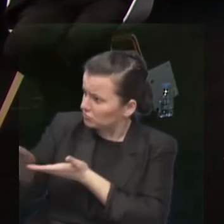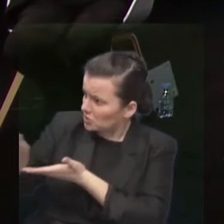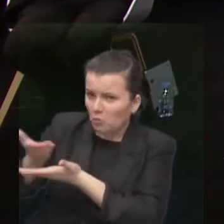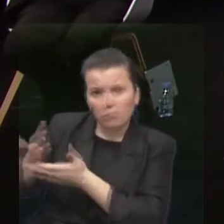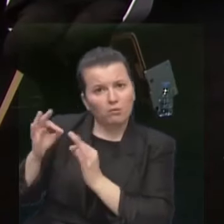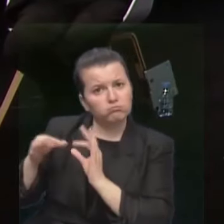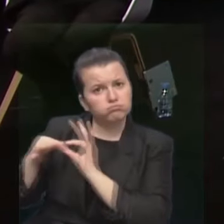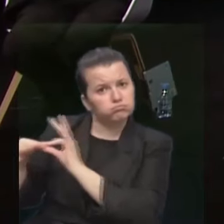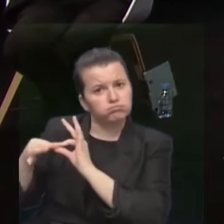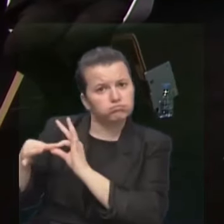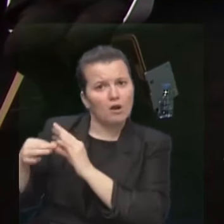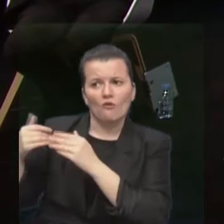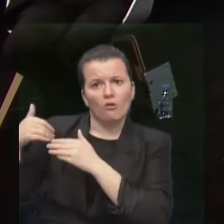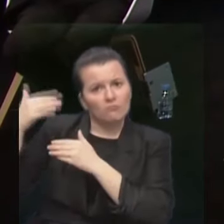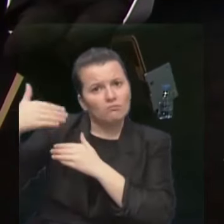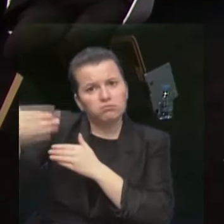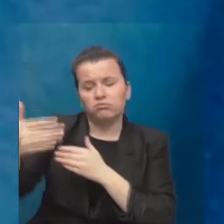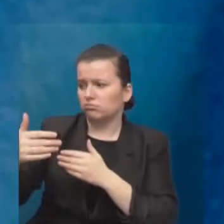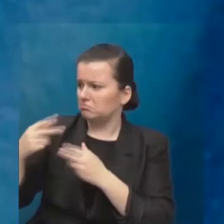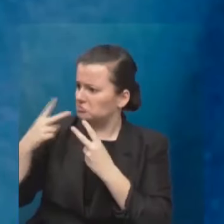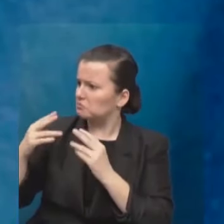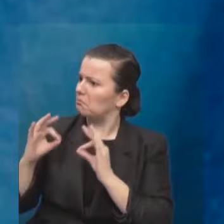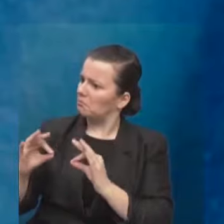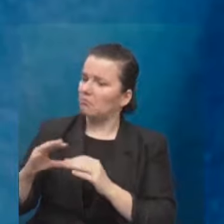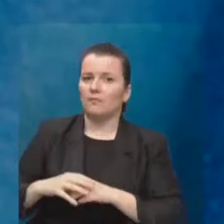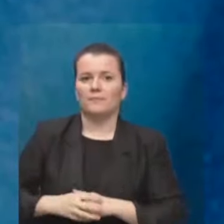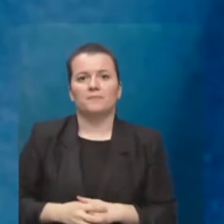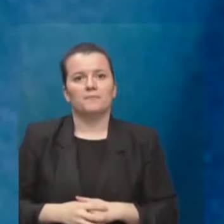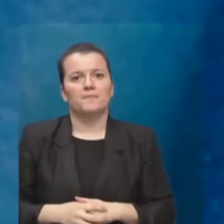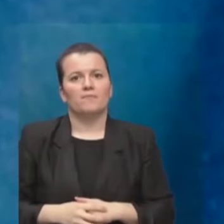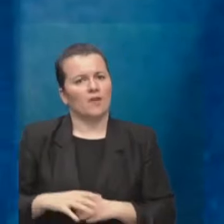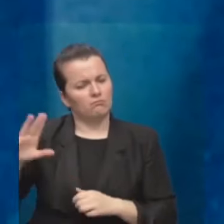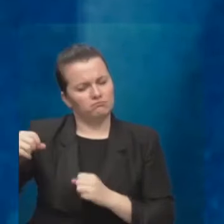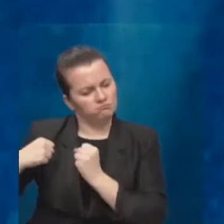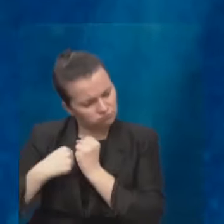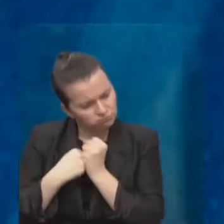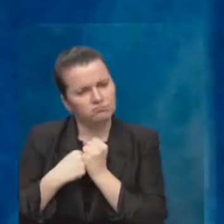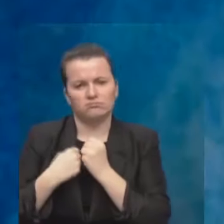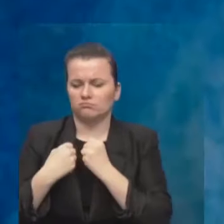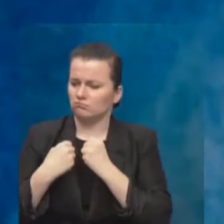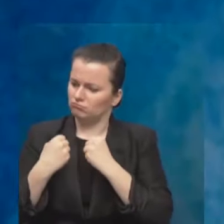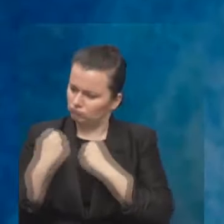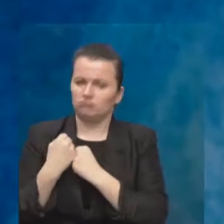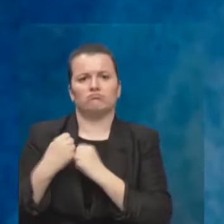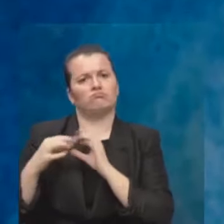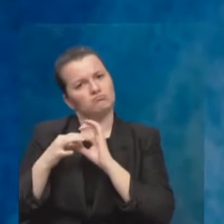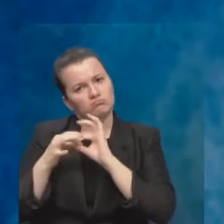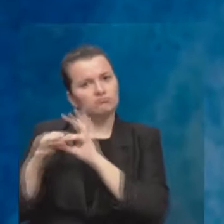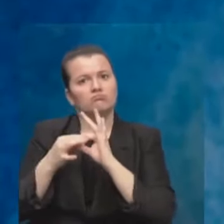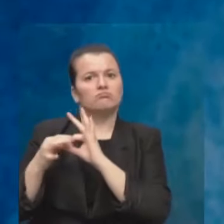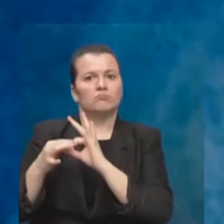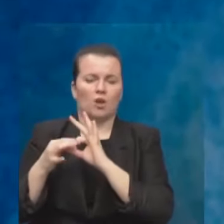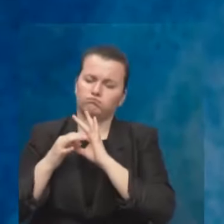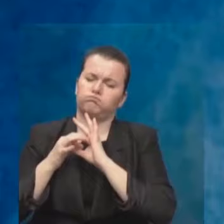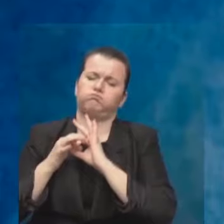more potential, but the alliance is there, and it's working, and the bonds are strong. And I